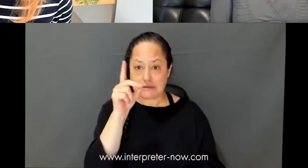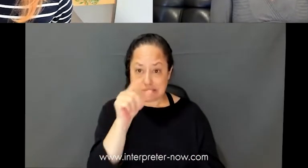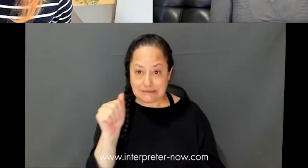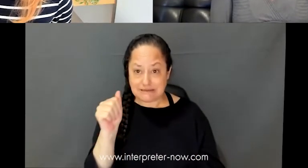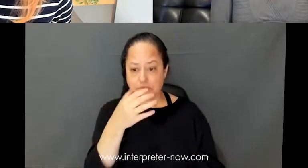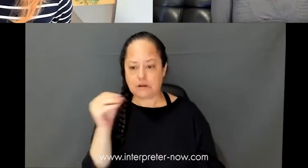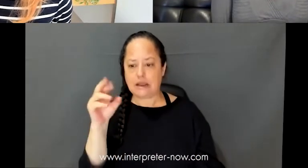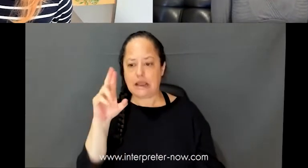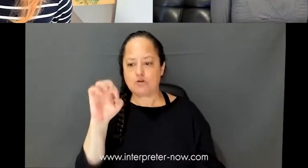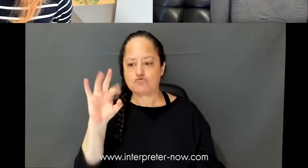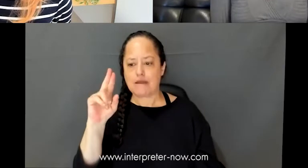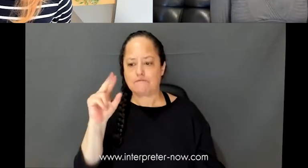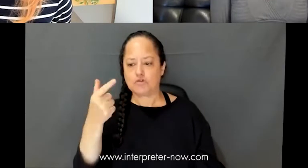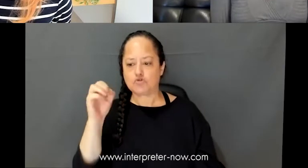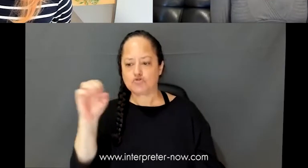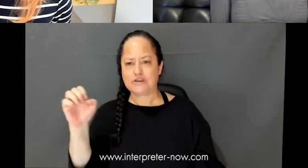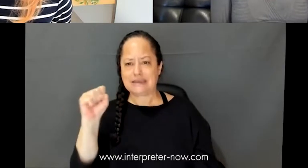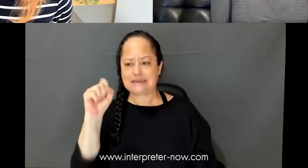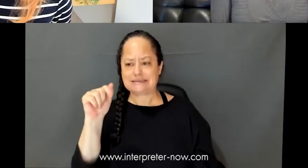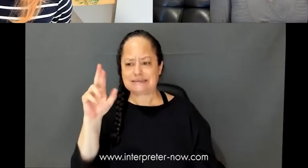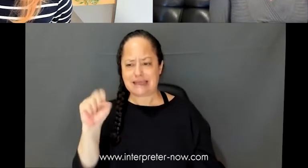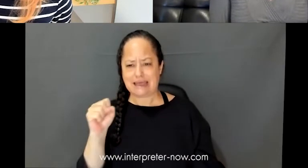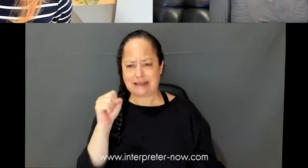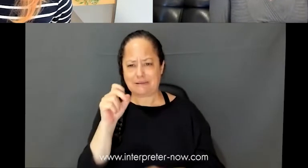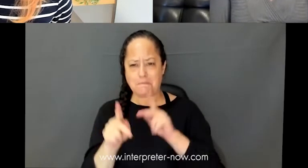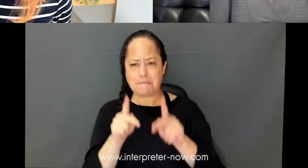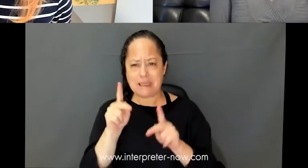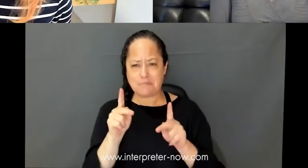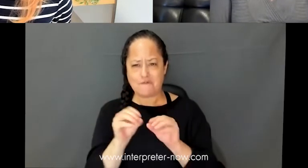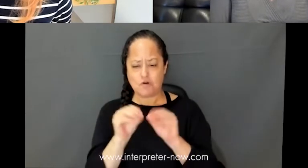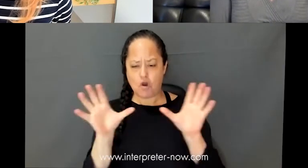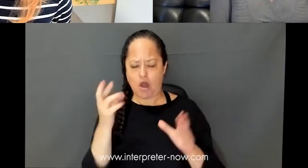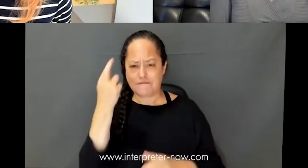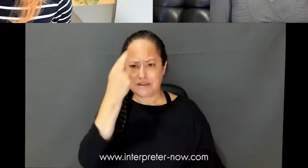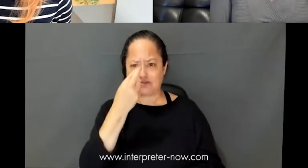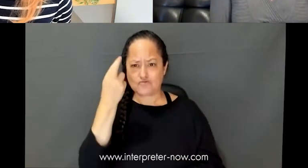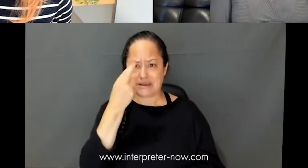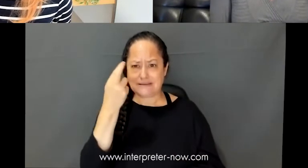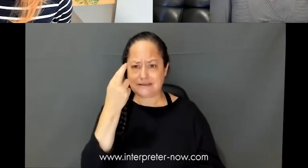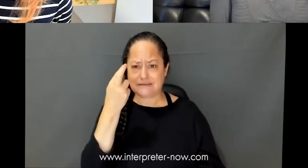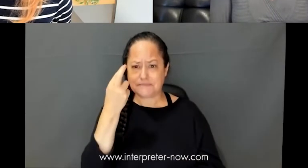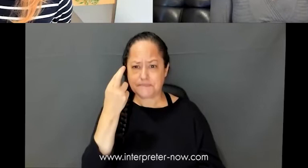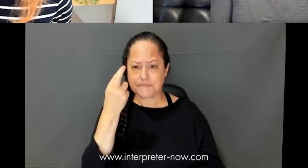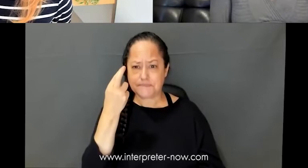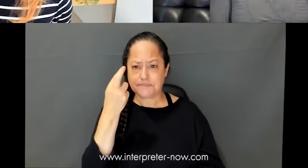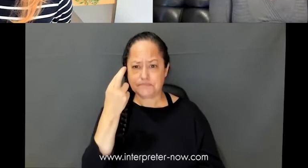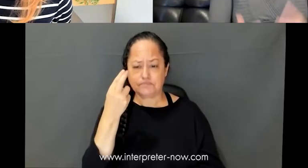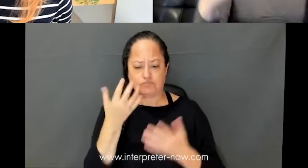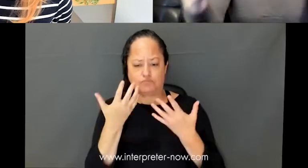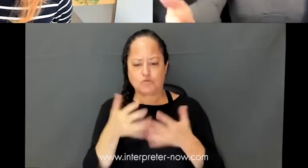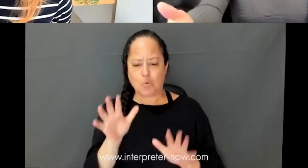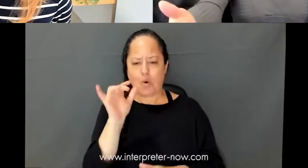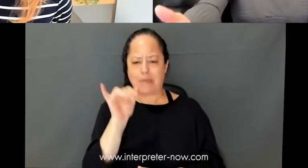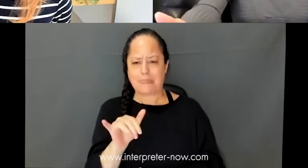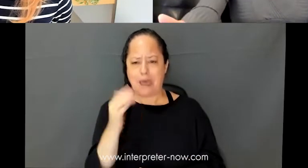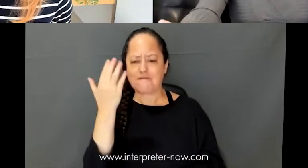refugee status. And it's because people, for obvious reasons, you don't want that to be